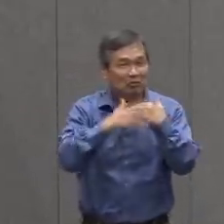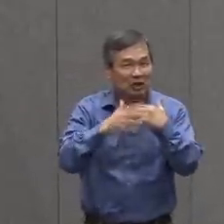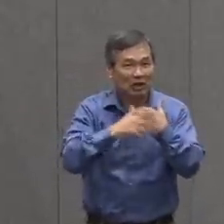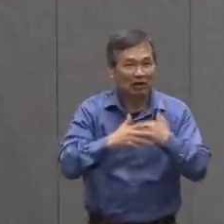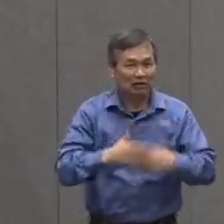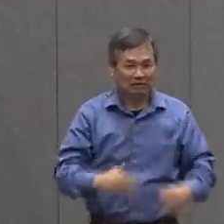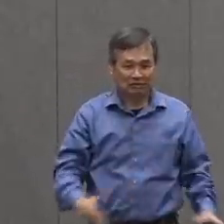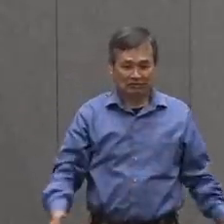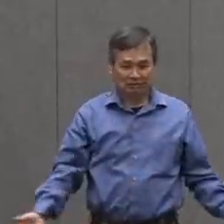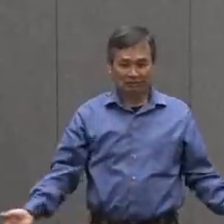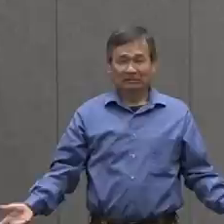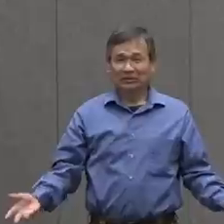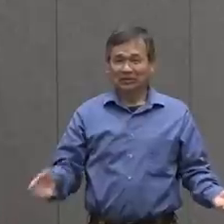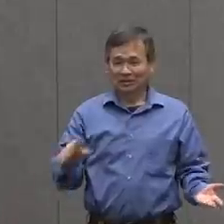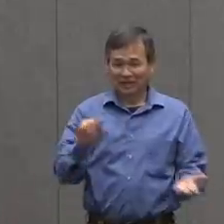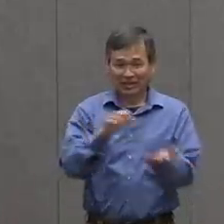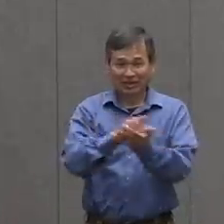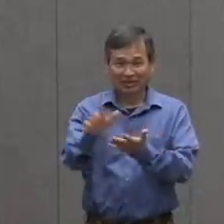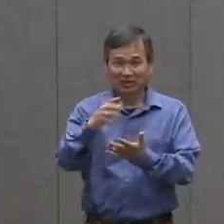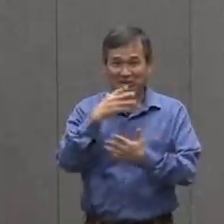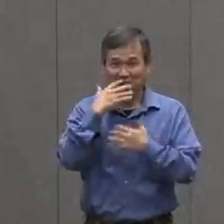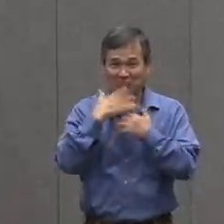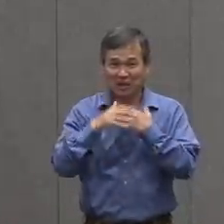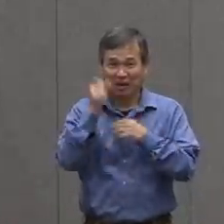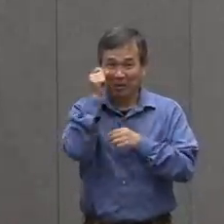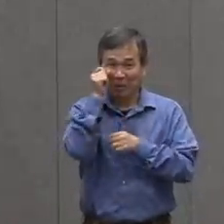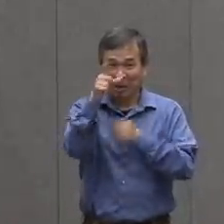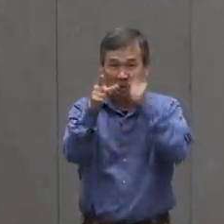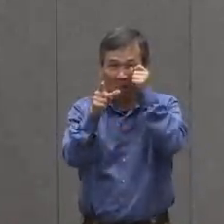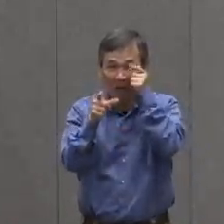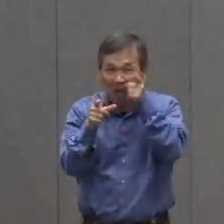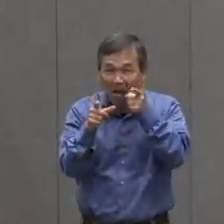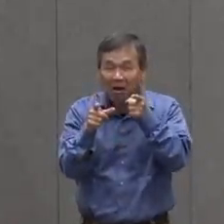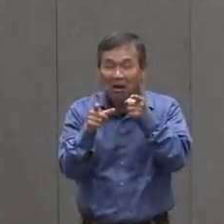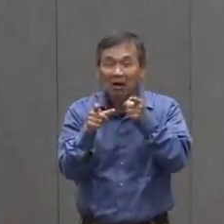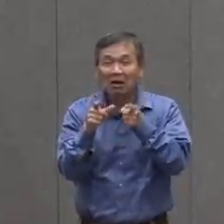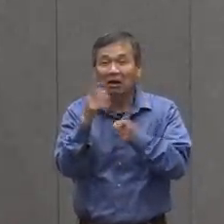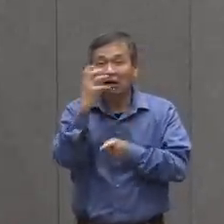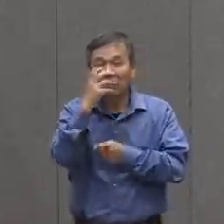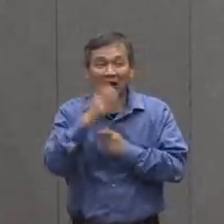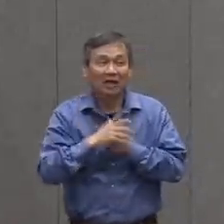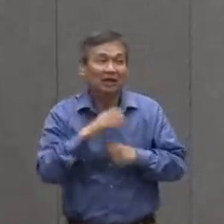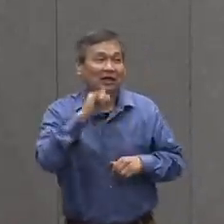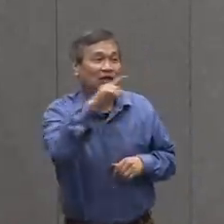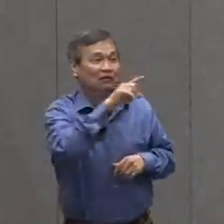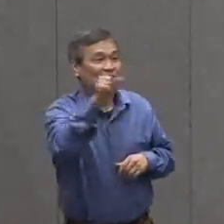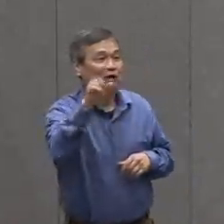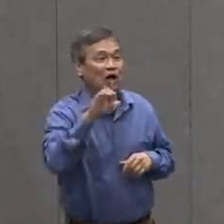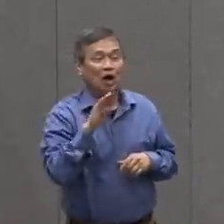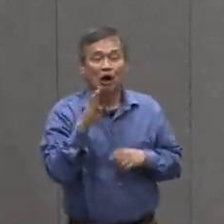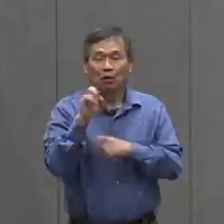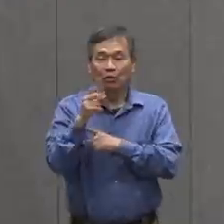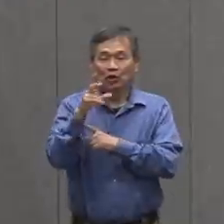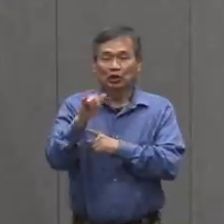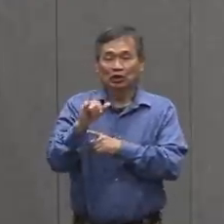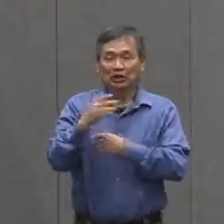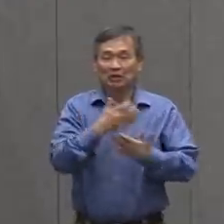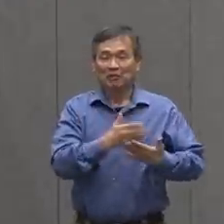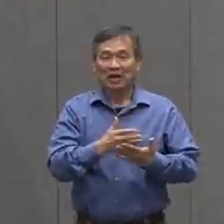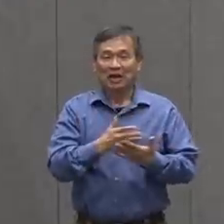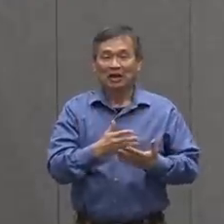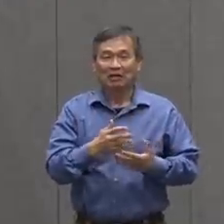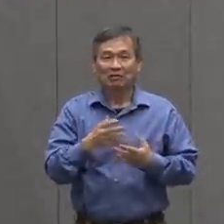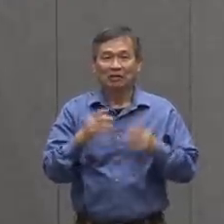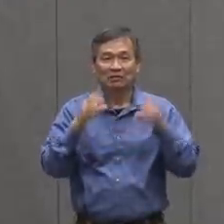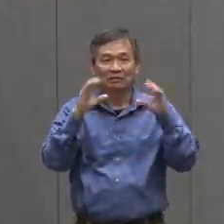an interesting fact about that lizard. And if you're a bushy baby, you use your large